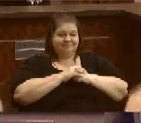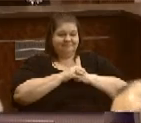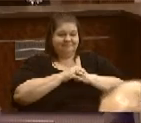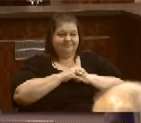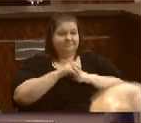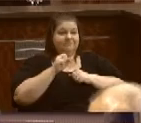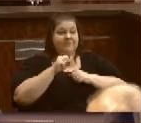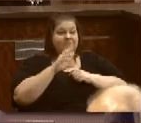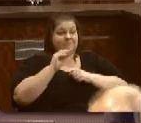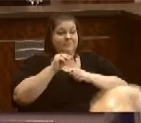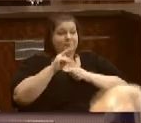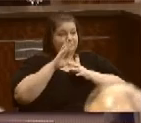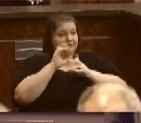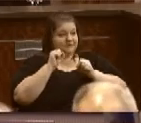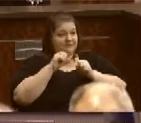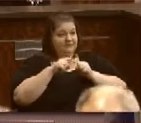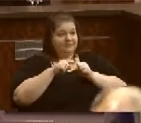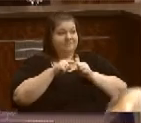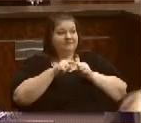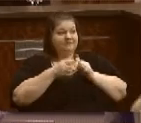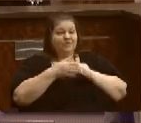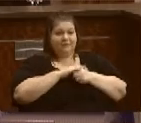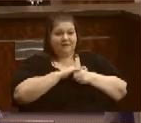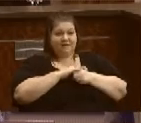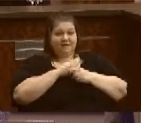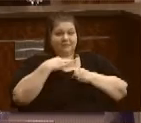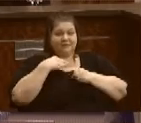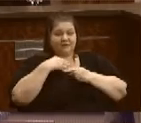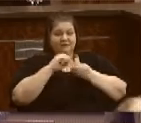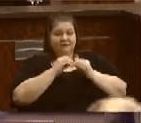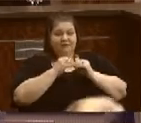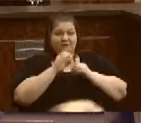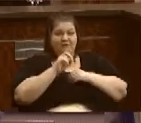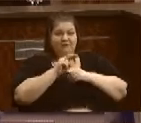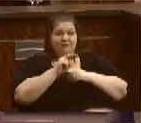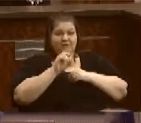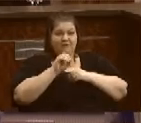Yes, Mr. President. Revitalization Overlay Application Number